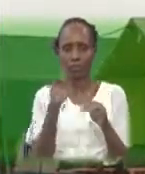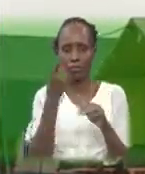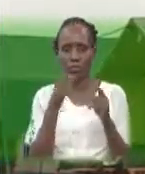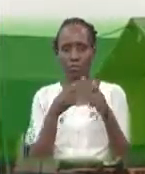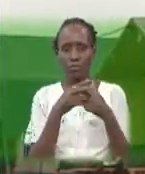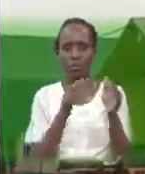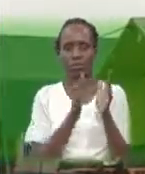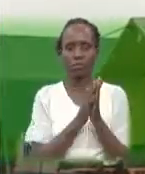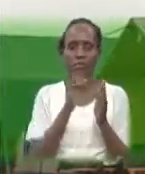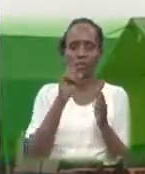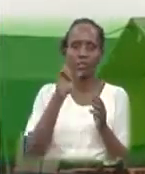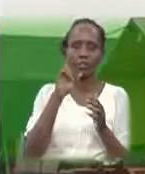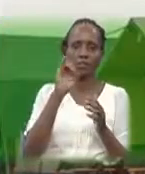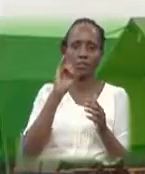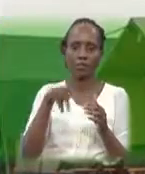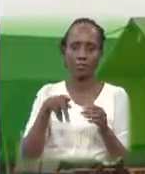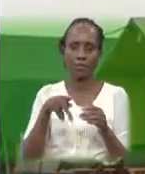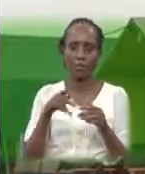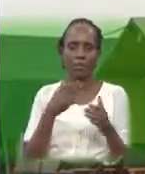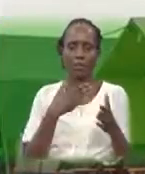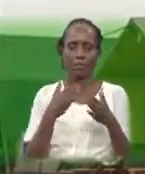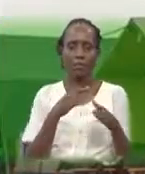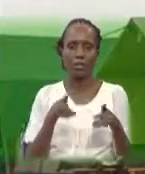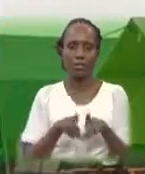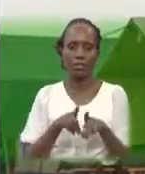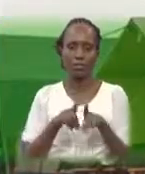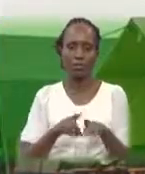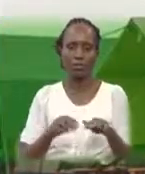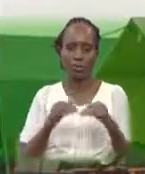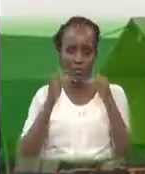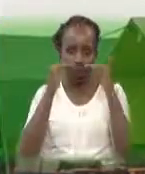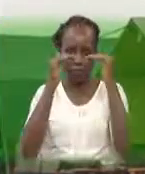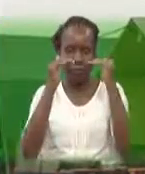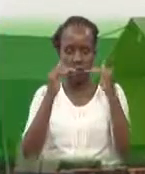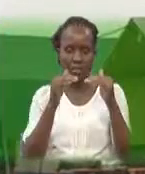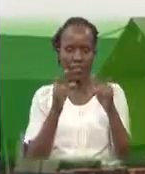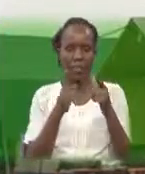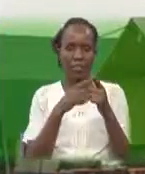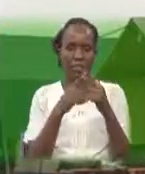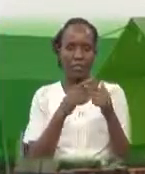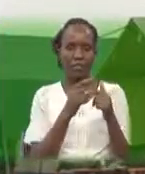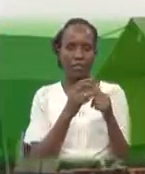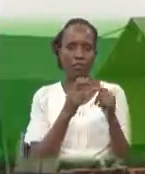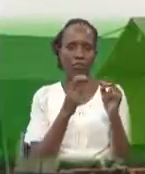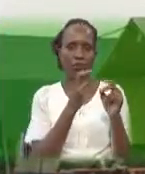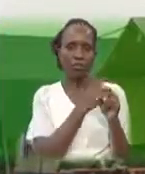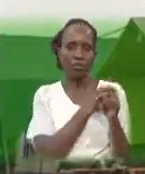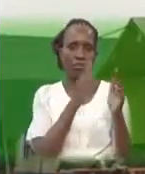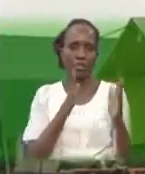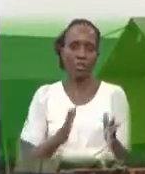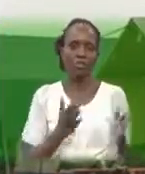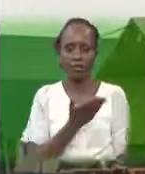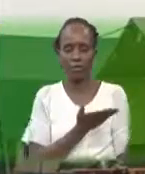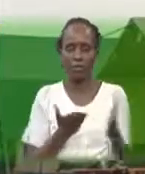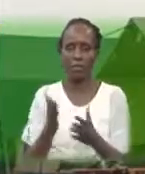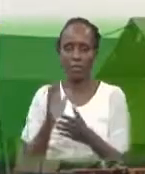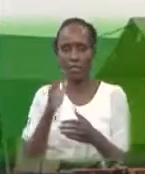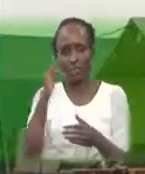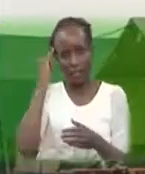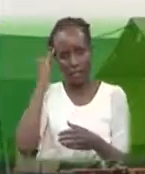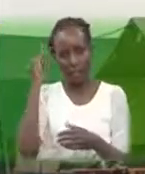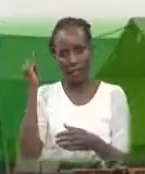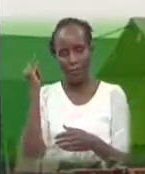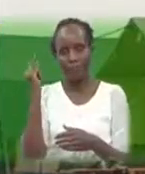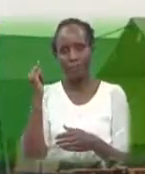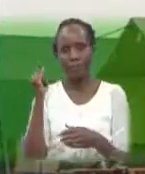farm, we will start with drip. But more likely, as we advance and the consultant brings his input into the